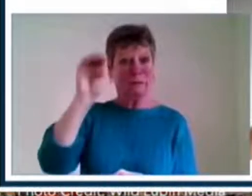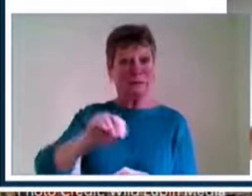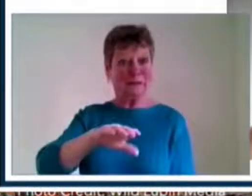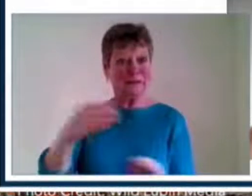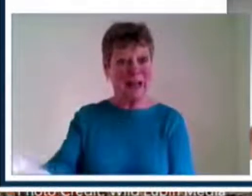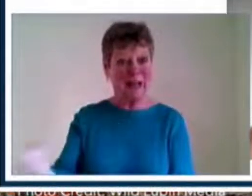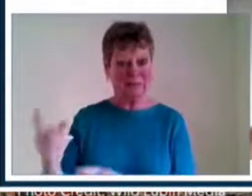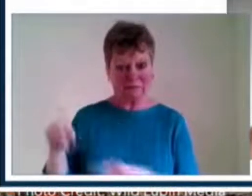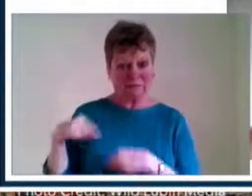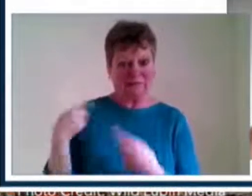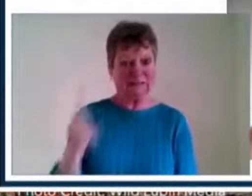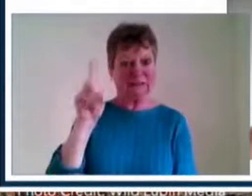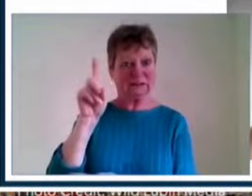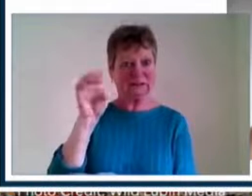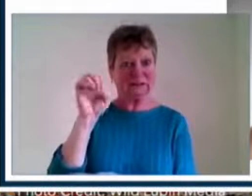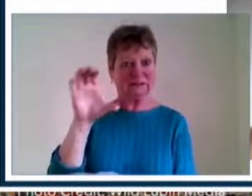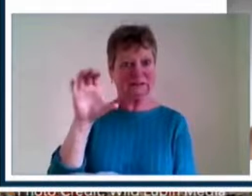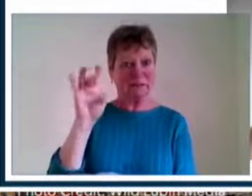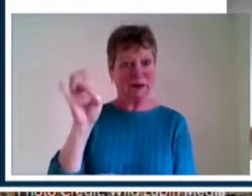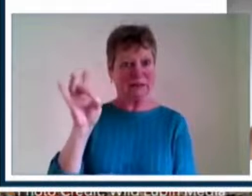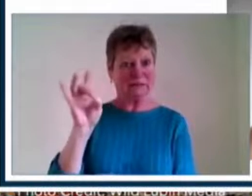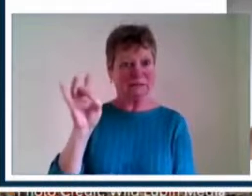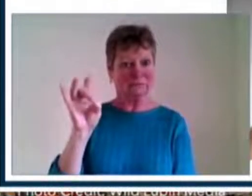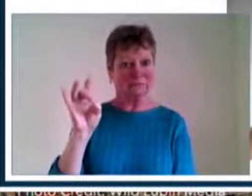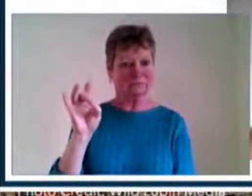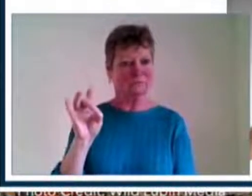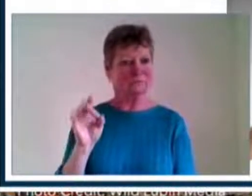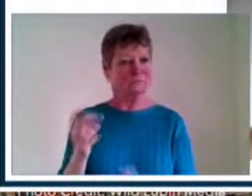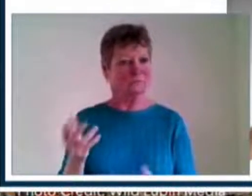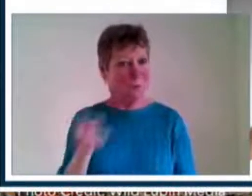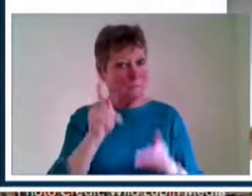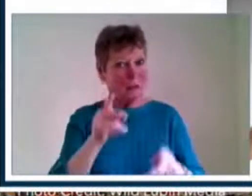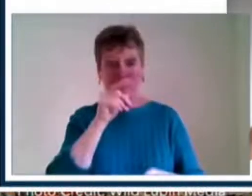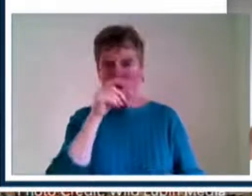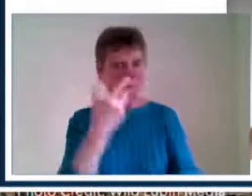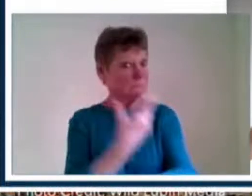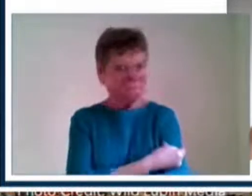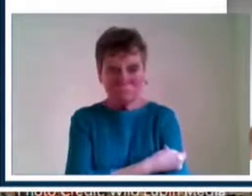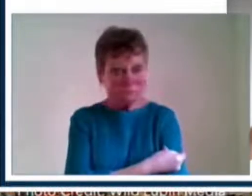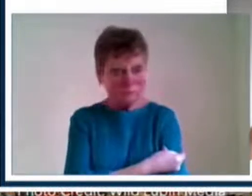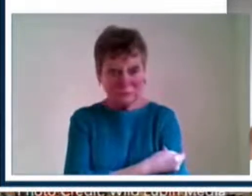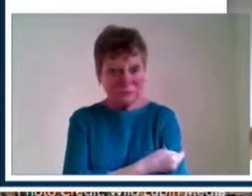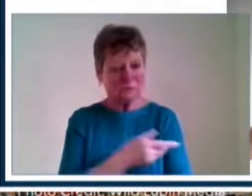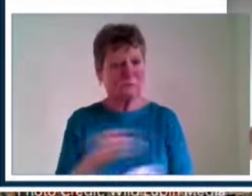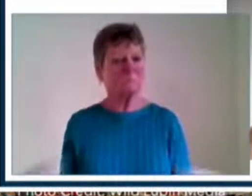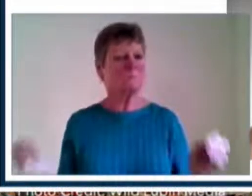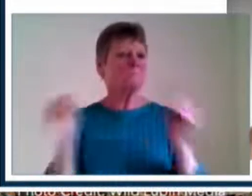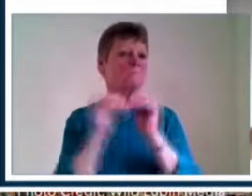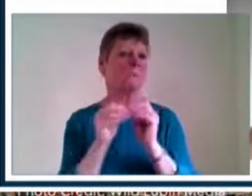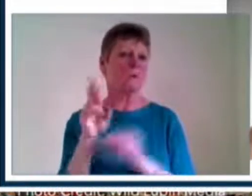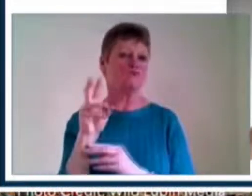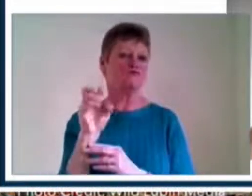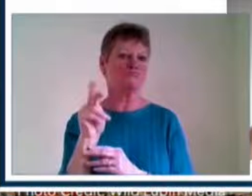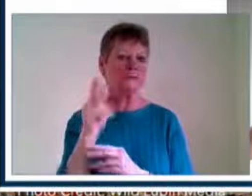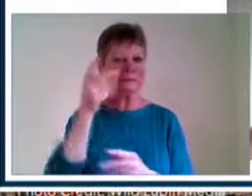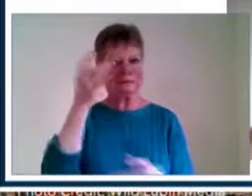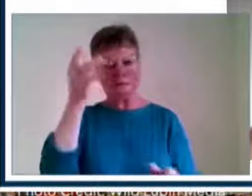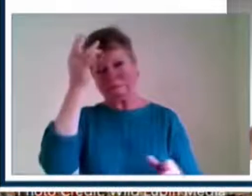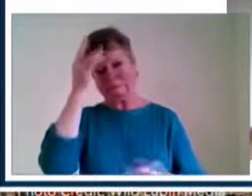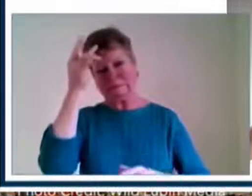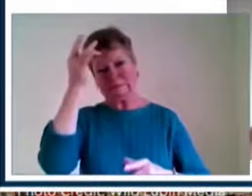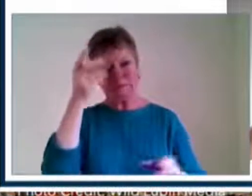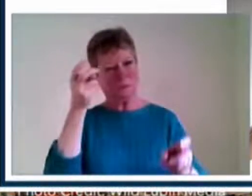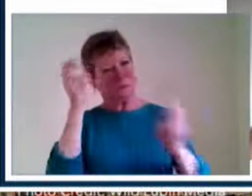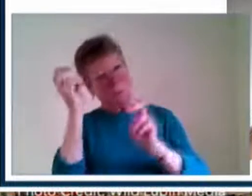8th. And this significantly higher risk for unvaccinated people for getting severely ill or dying is being